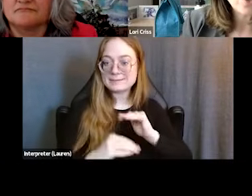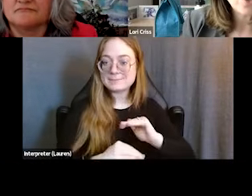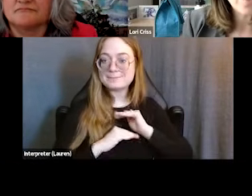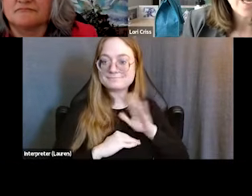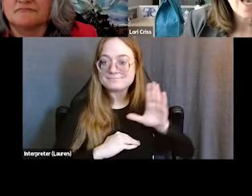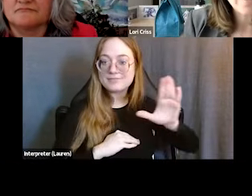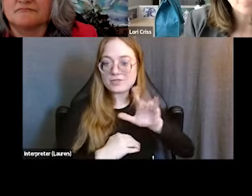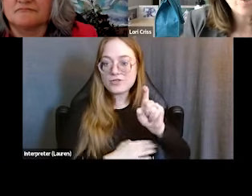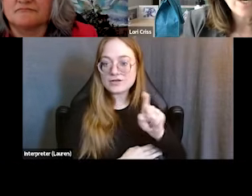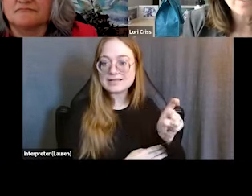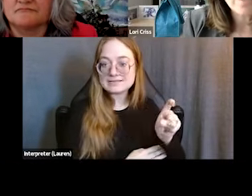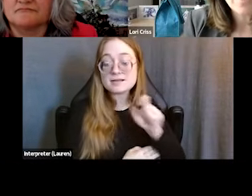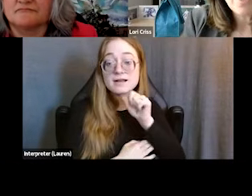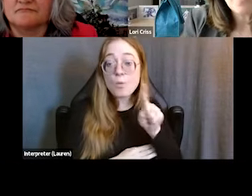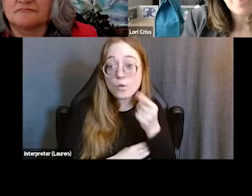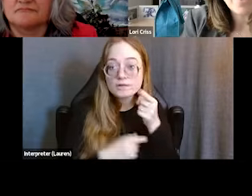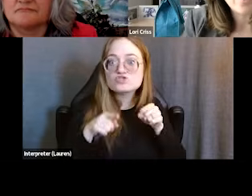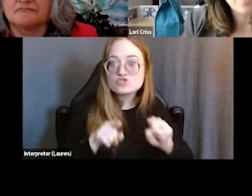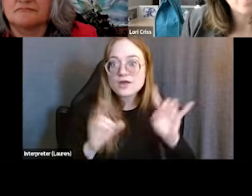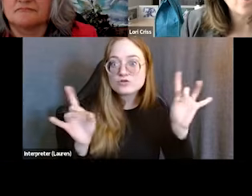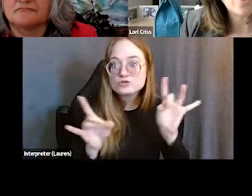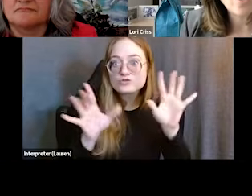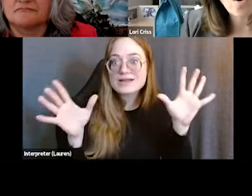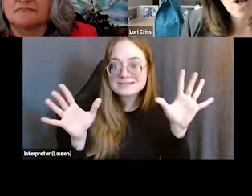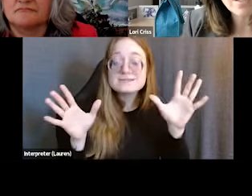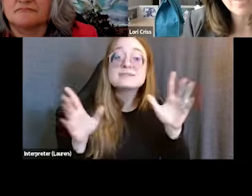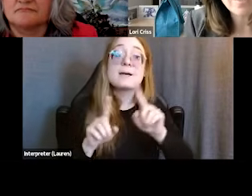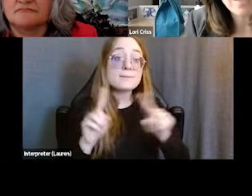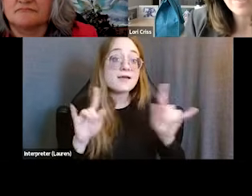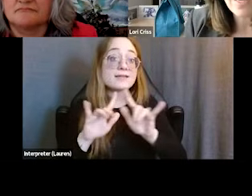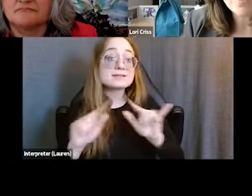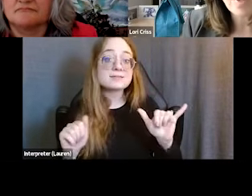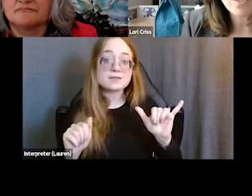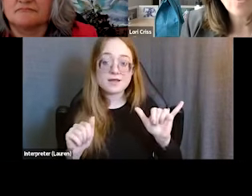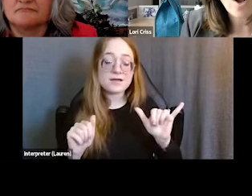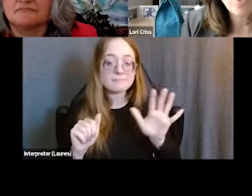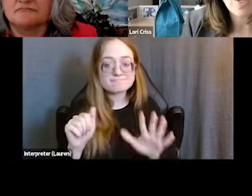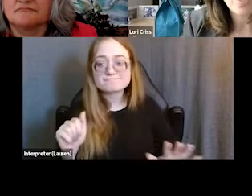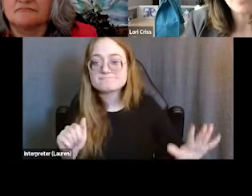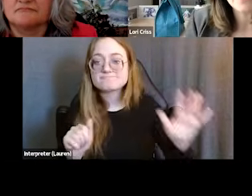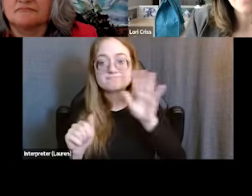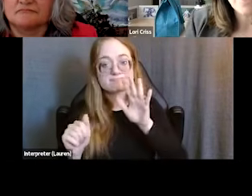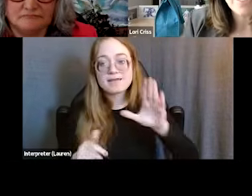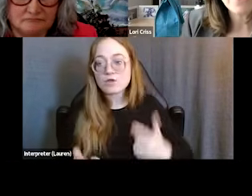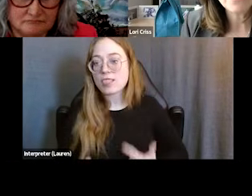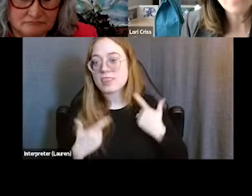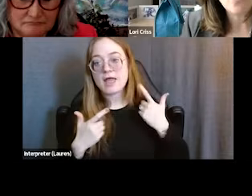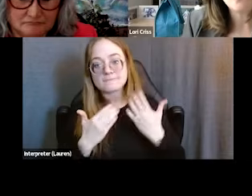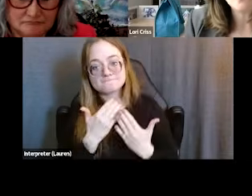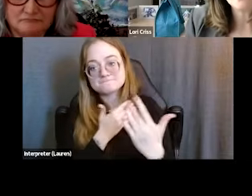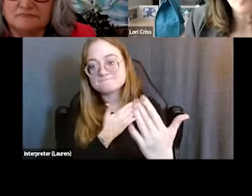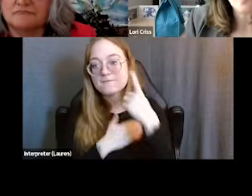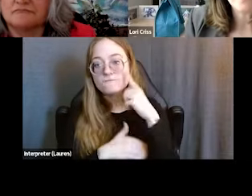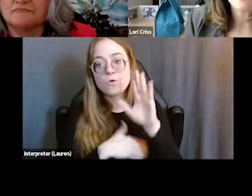youth, not just as they're in crisis, but across the lifespan for all Ohioans. And